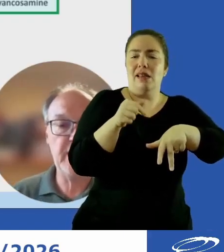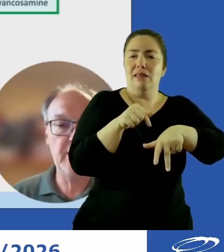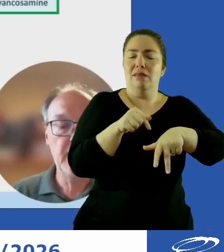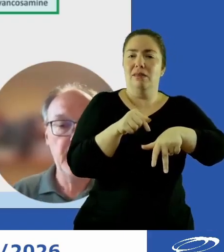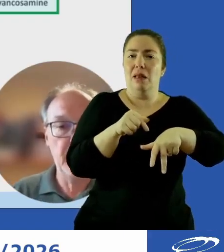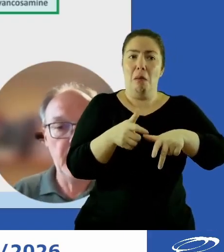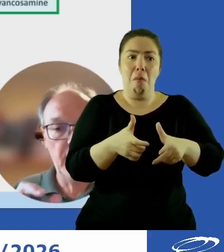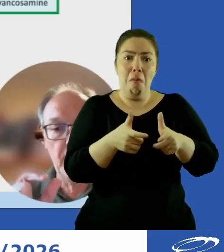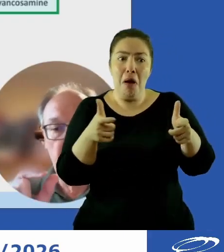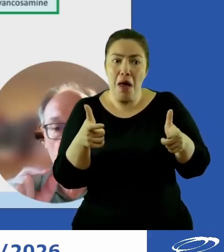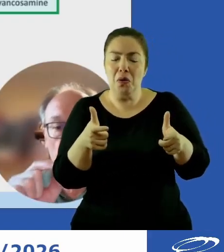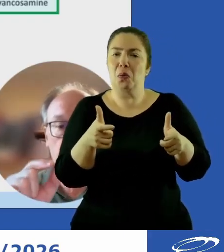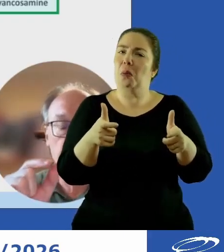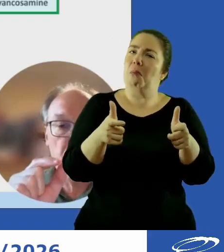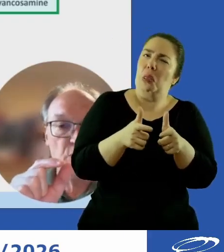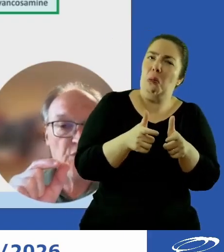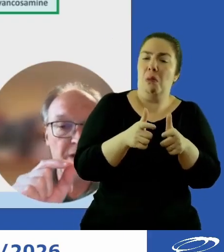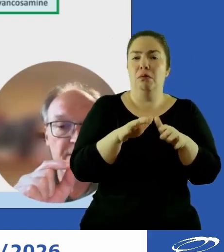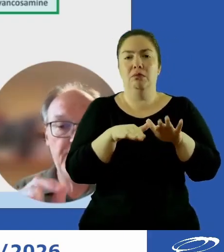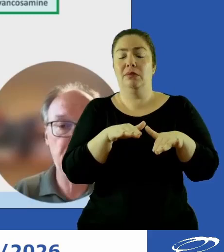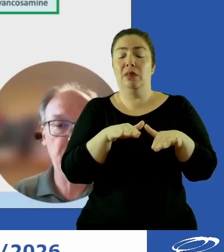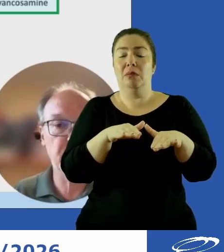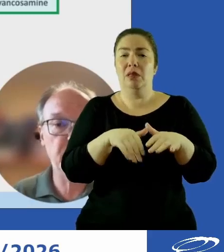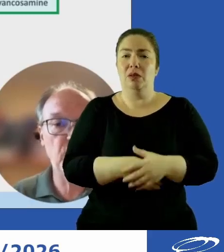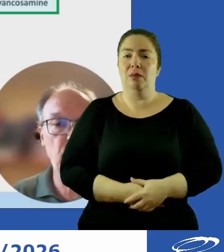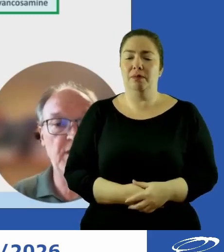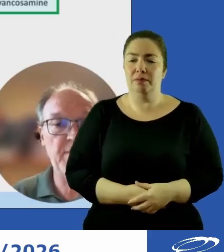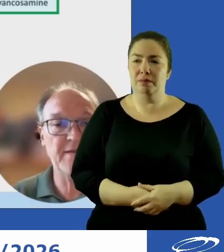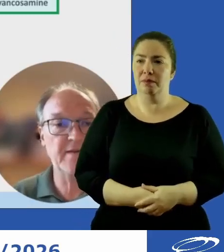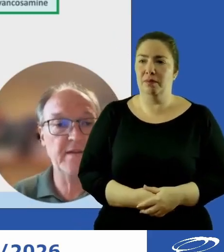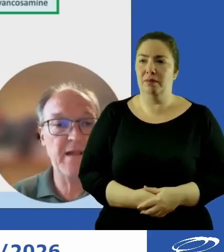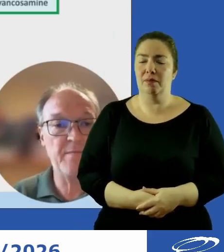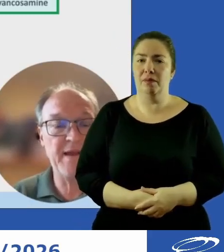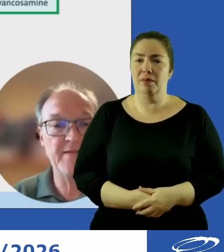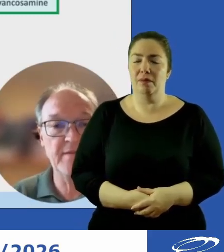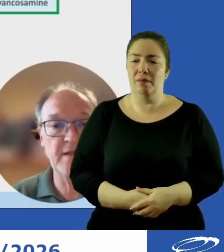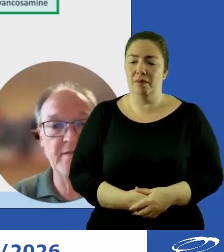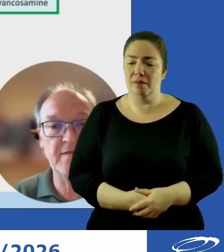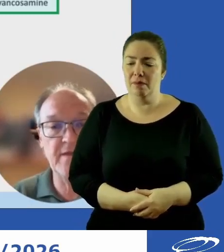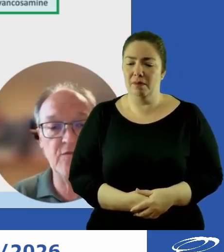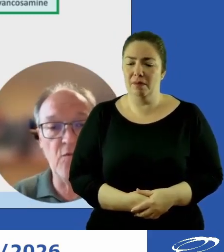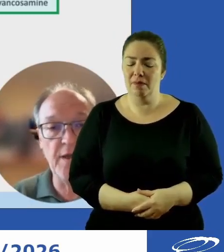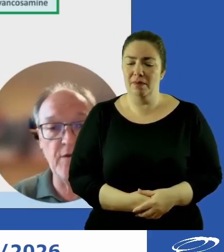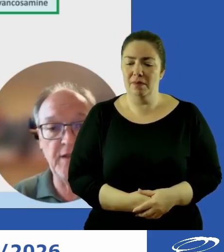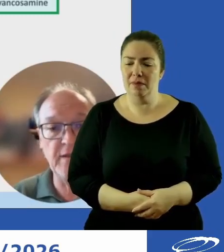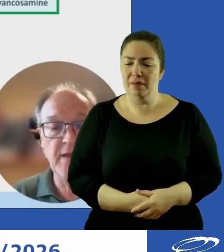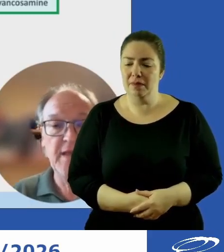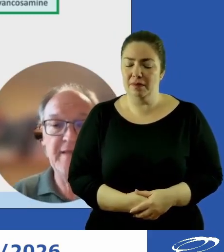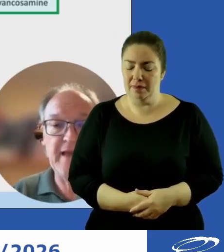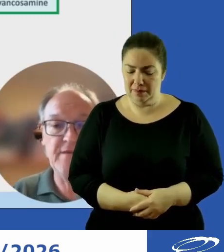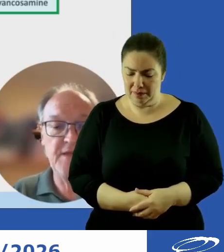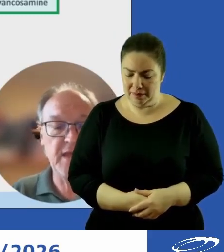understand maybe one of the most relevant differences between oritabensin and dalbavancin. That is, this one, orita,